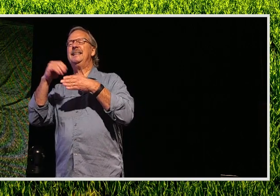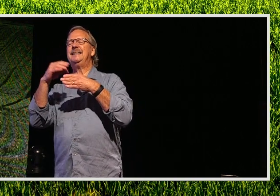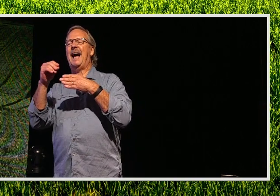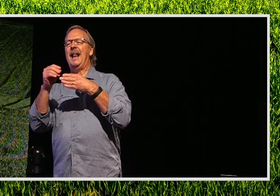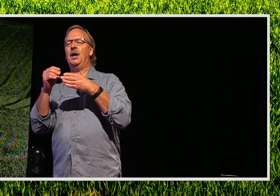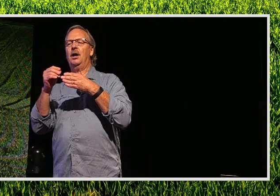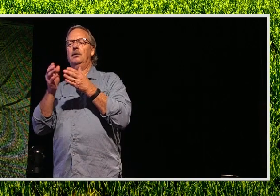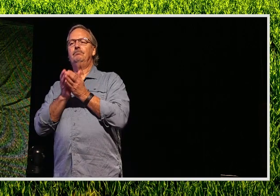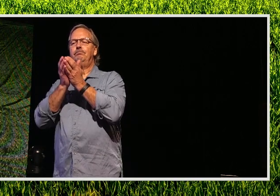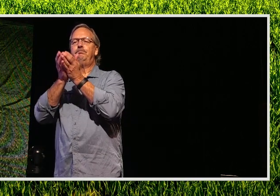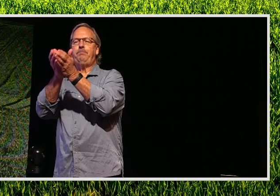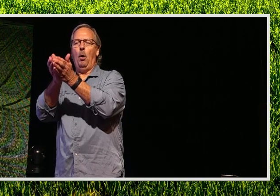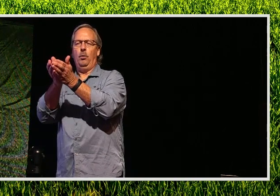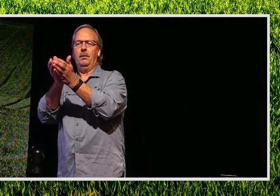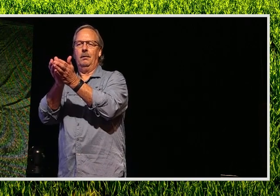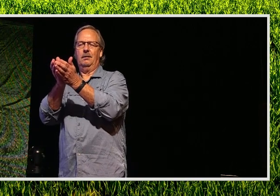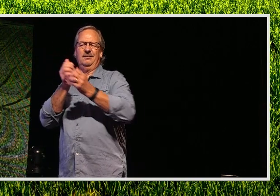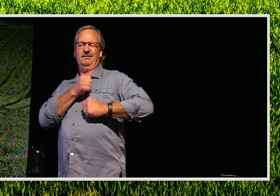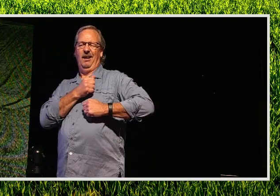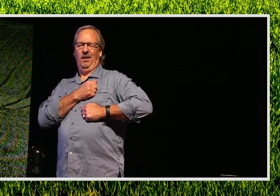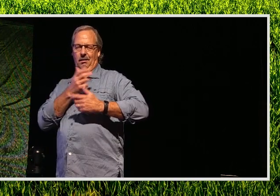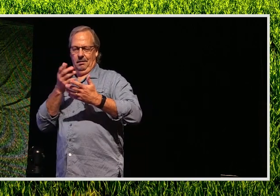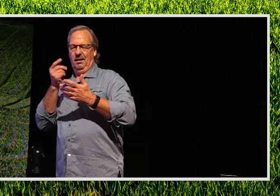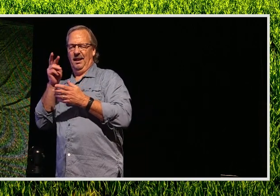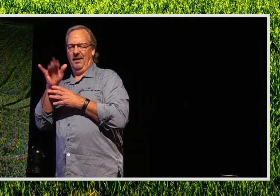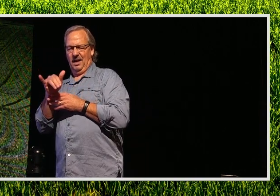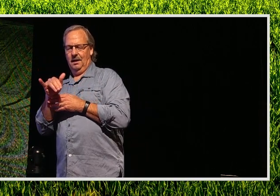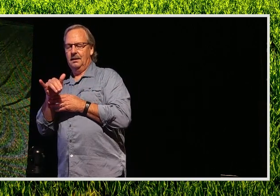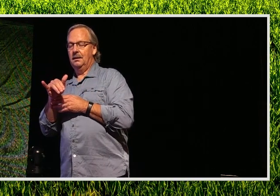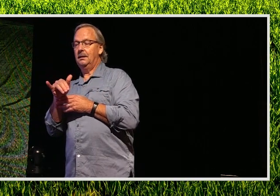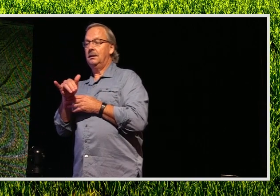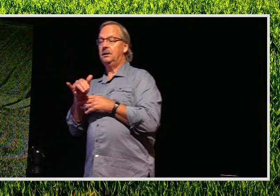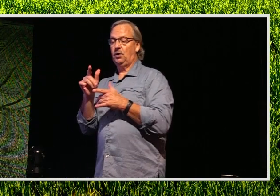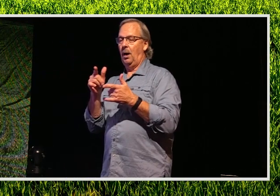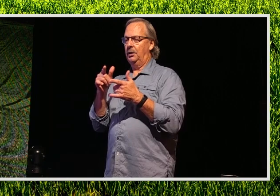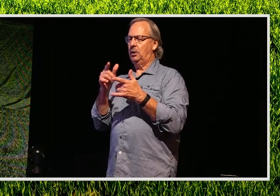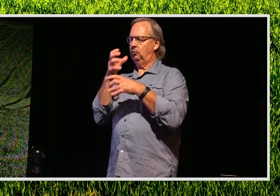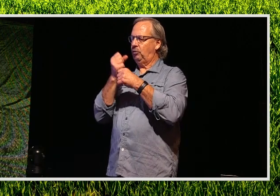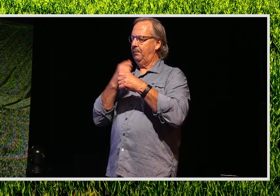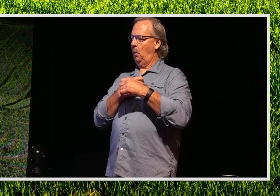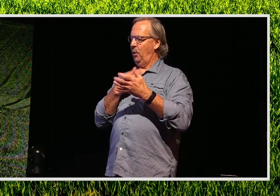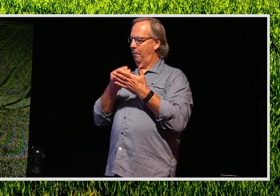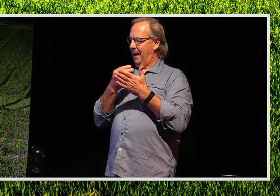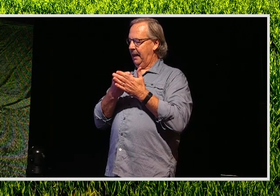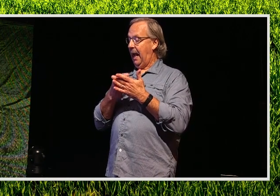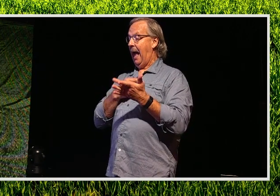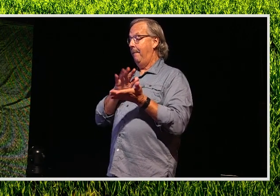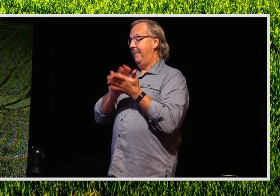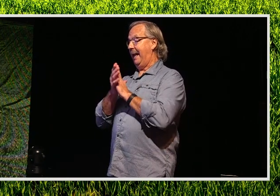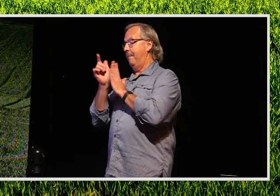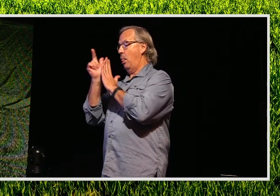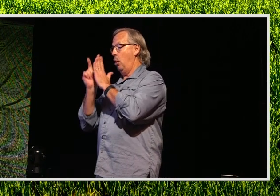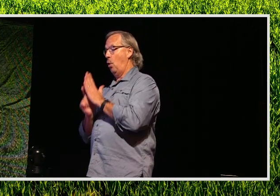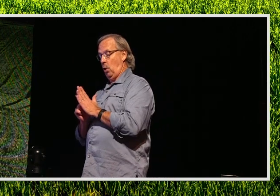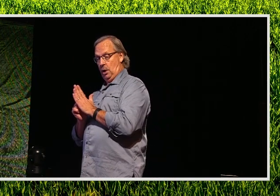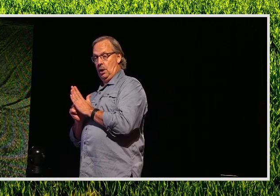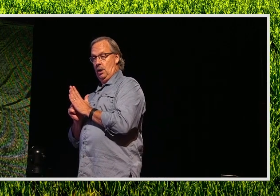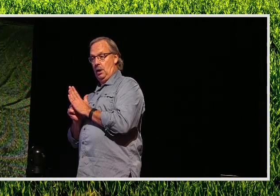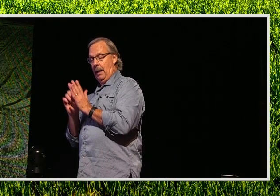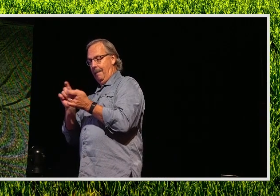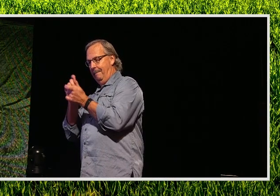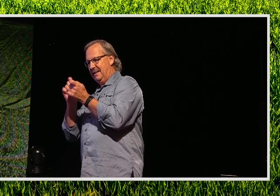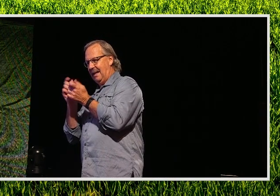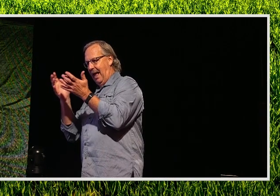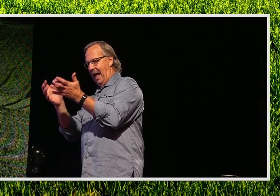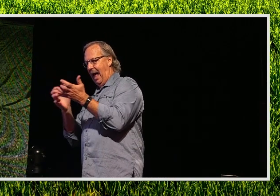I graduated from George Washington Law School, and I'm a licensed attorney in Maryland. And when I became a lawyer, I became a lawyer specifically because I